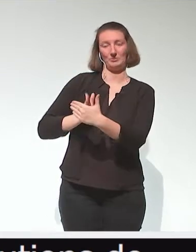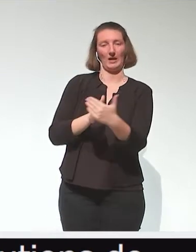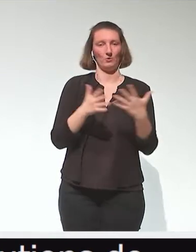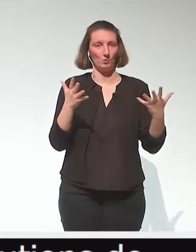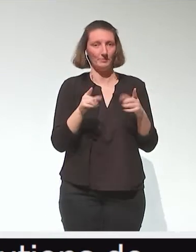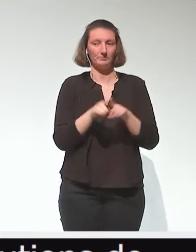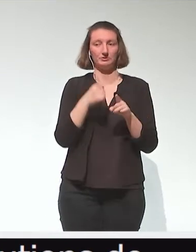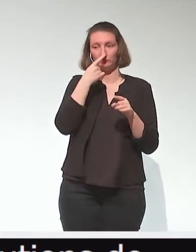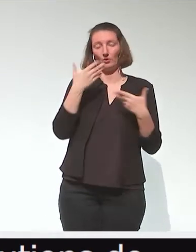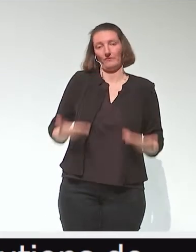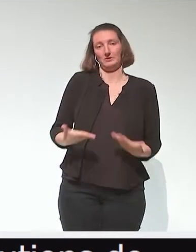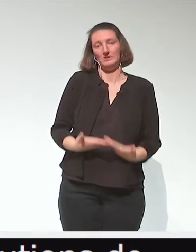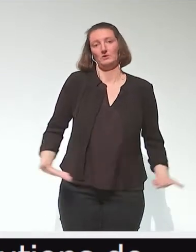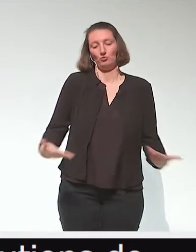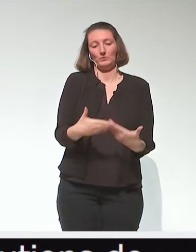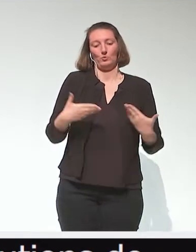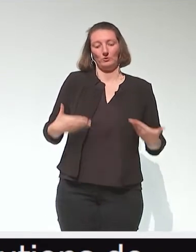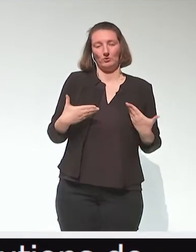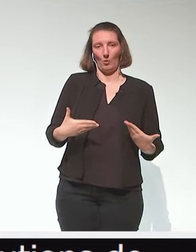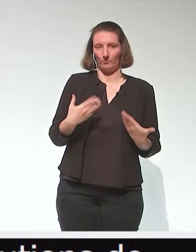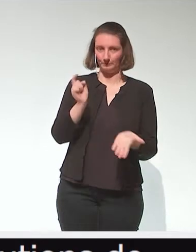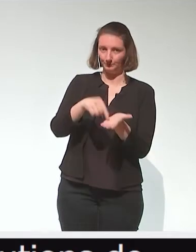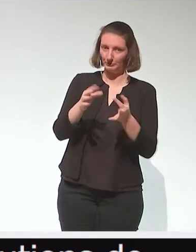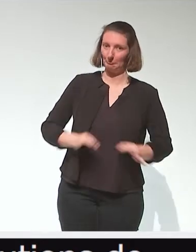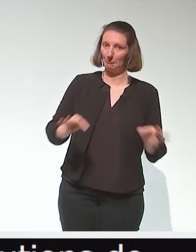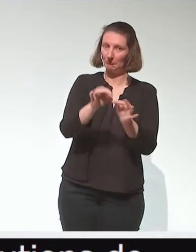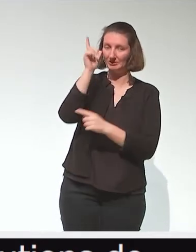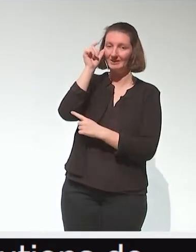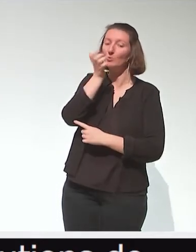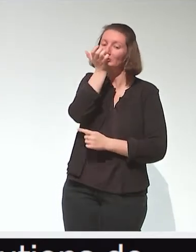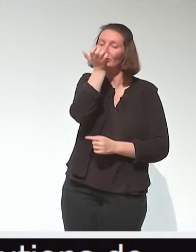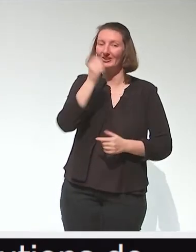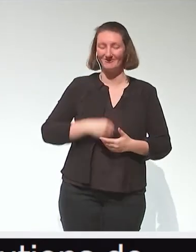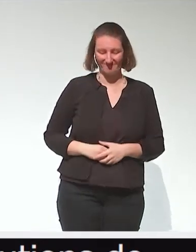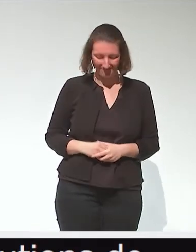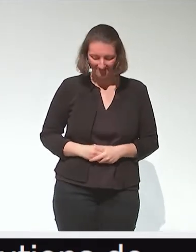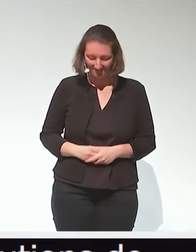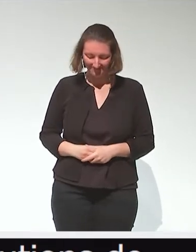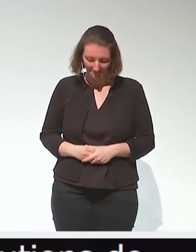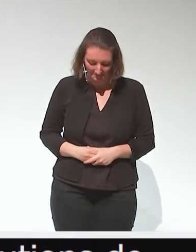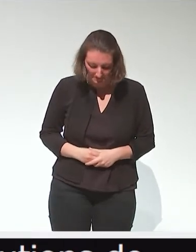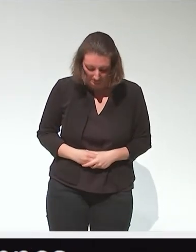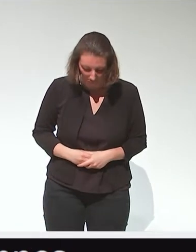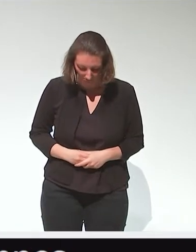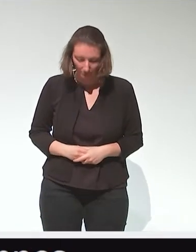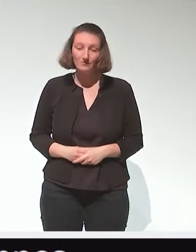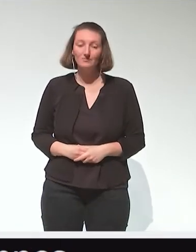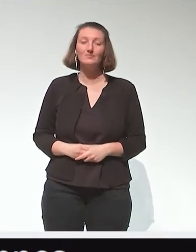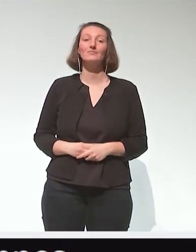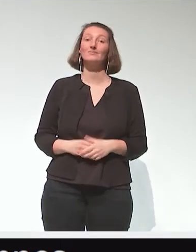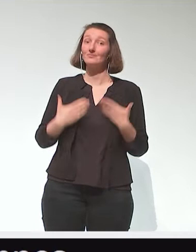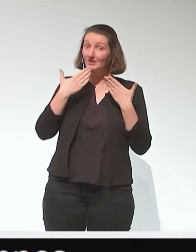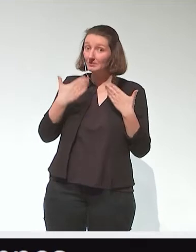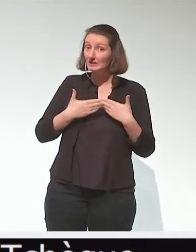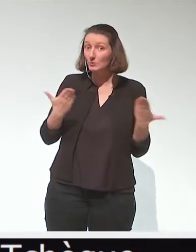the obstacles and what is the state of the art in Czech Republic? Thank you very much. Dear ministers, dear